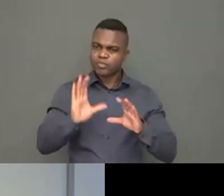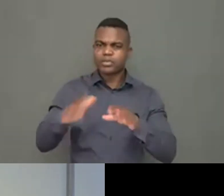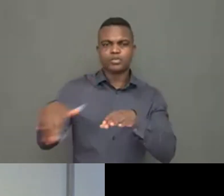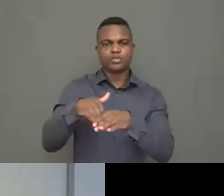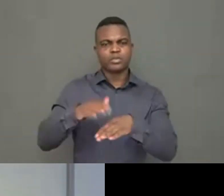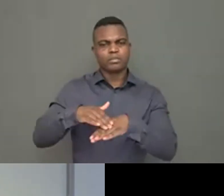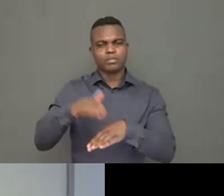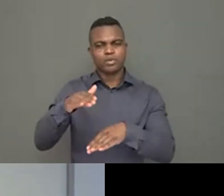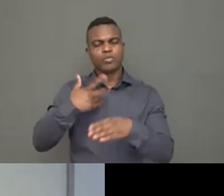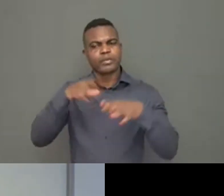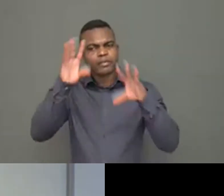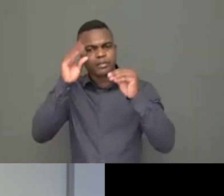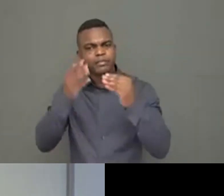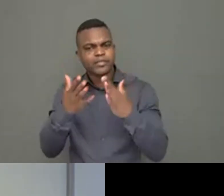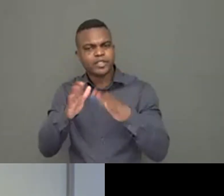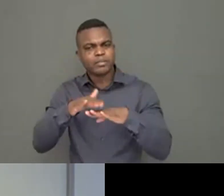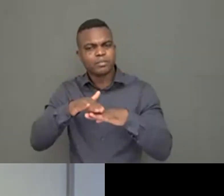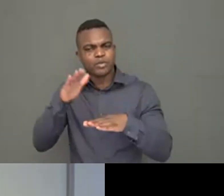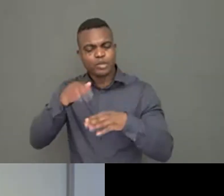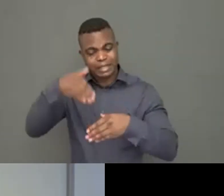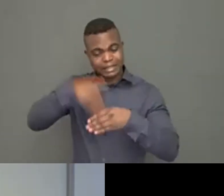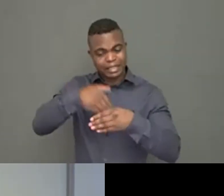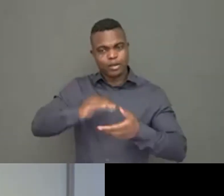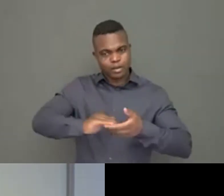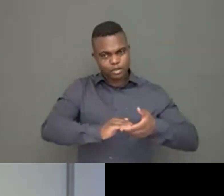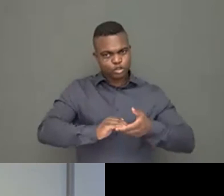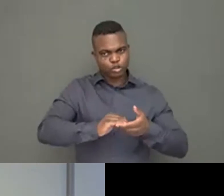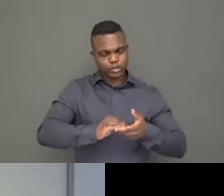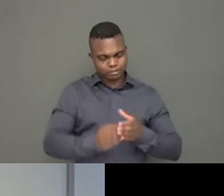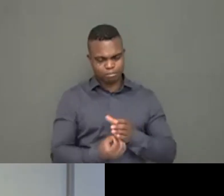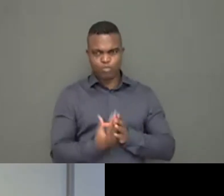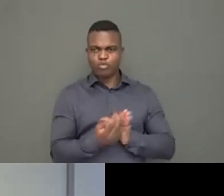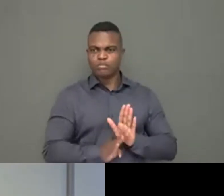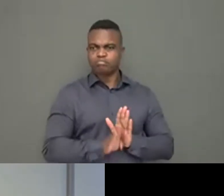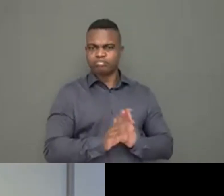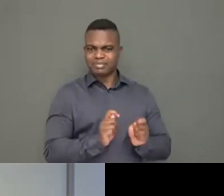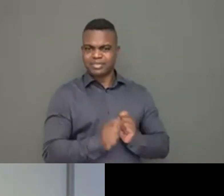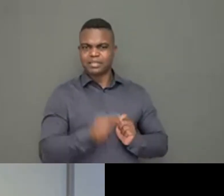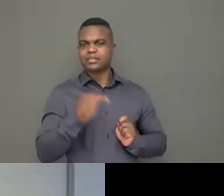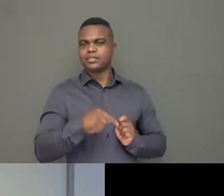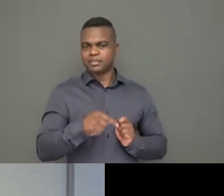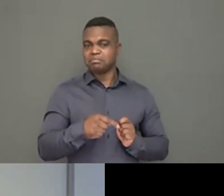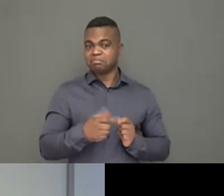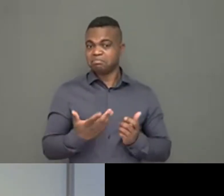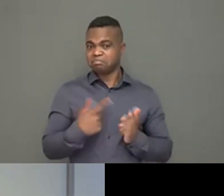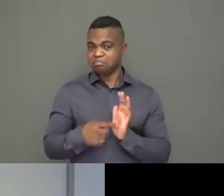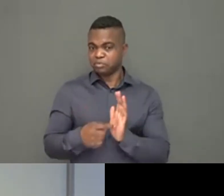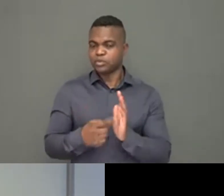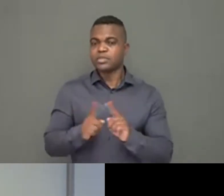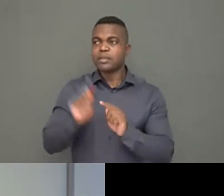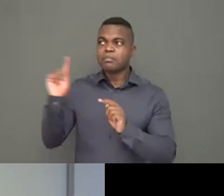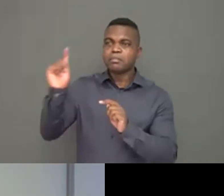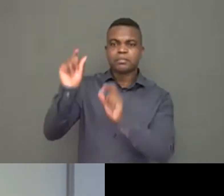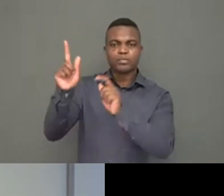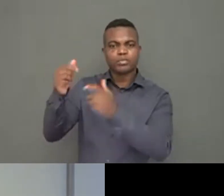Funders, which is always a challenge. I think we need to try and speak more to be more robust with funders about